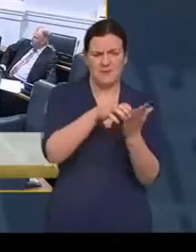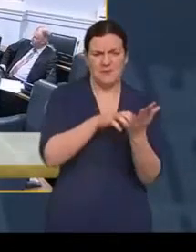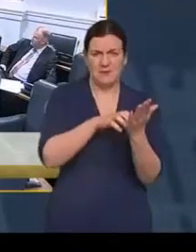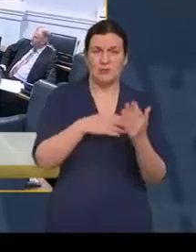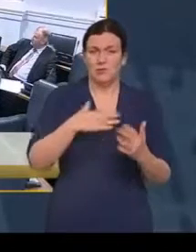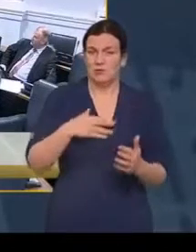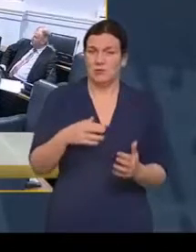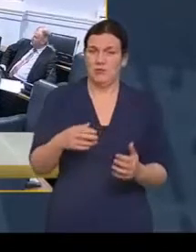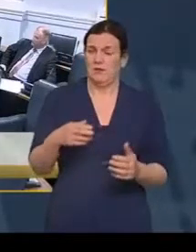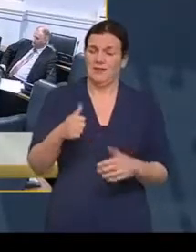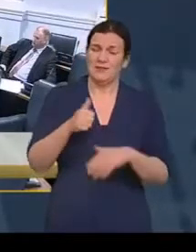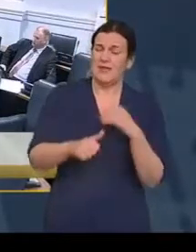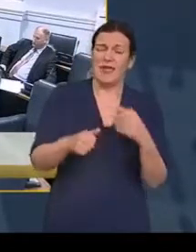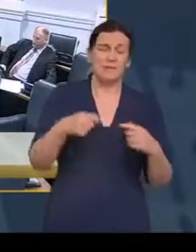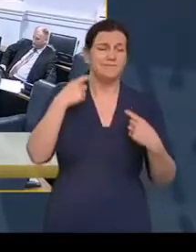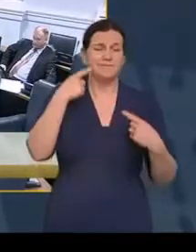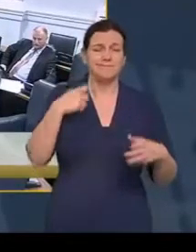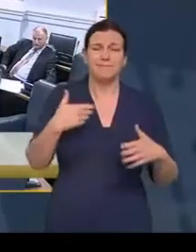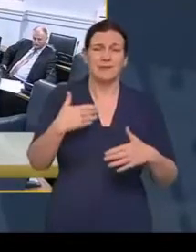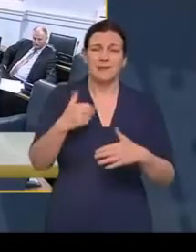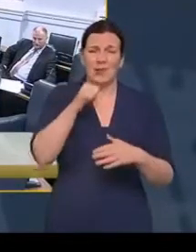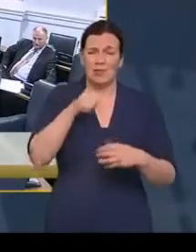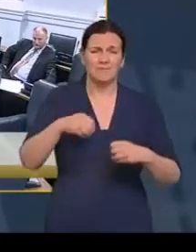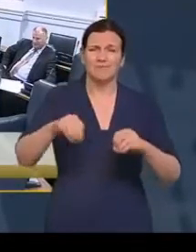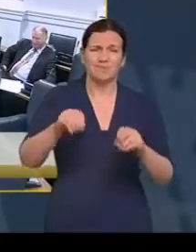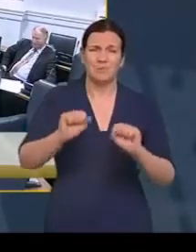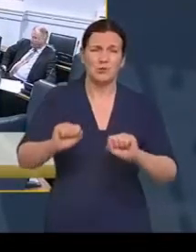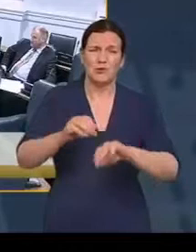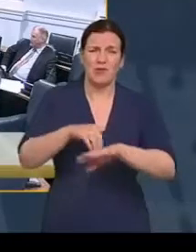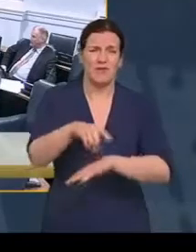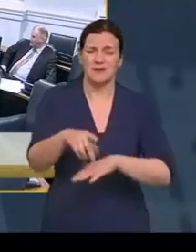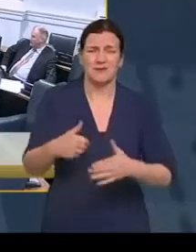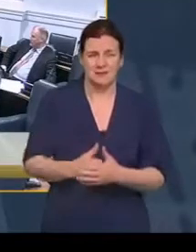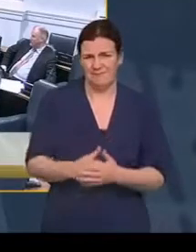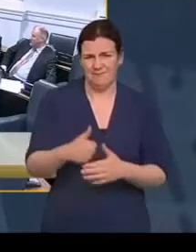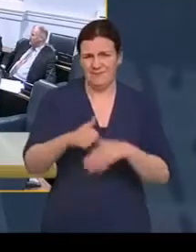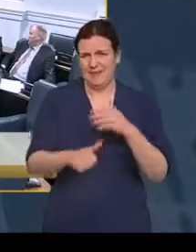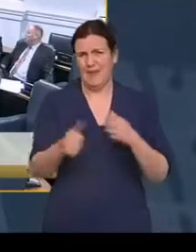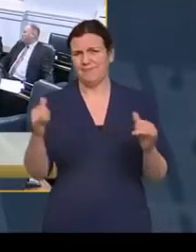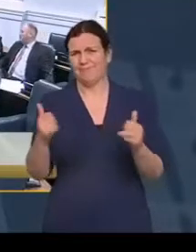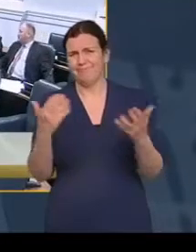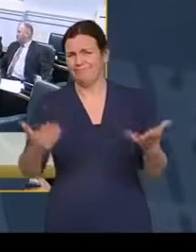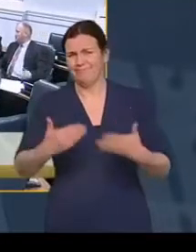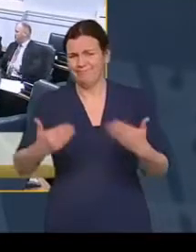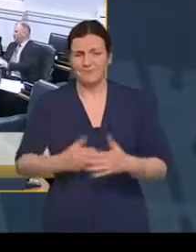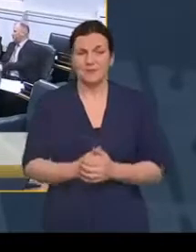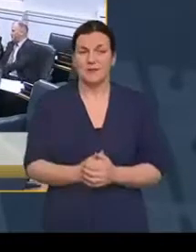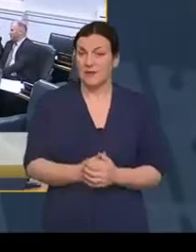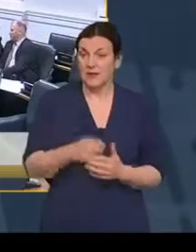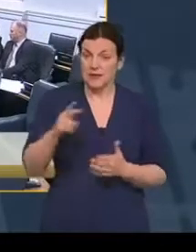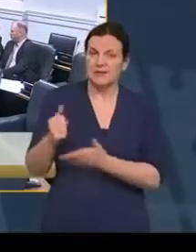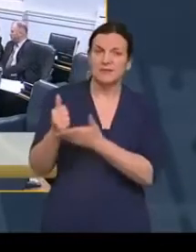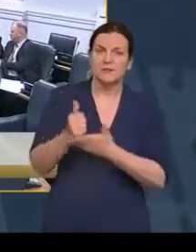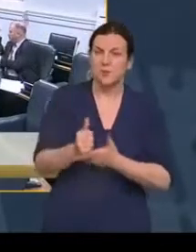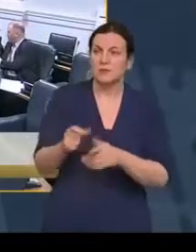but on the day that's in it, I won't put the matter any further. So, could I support